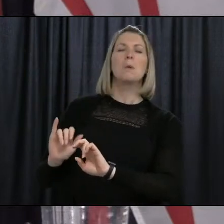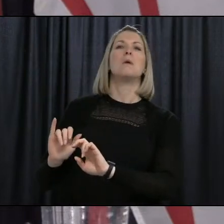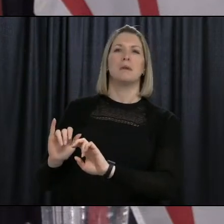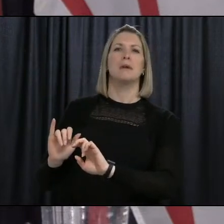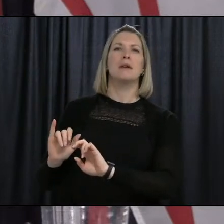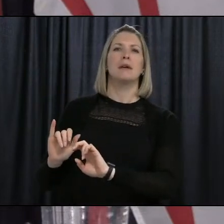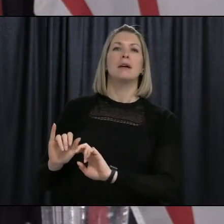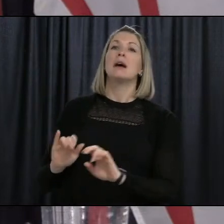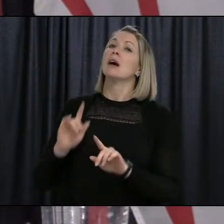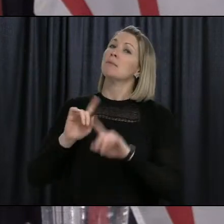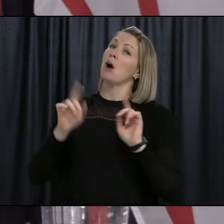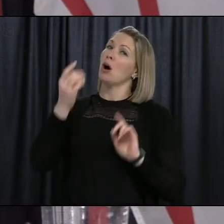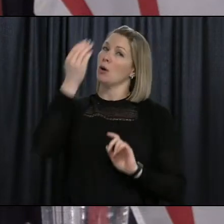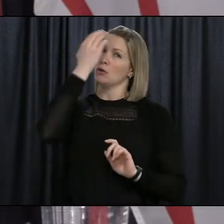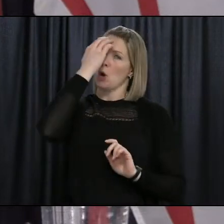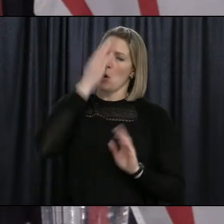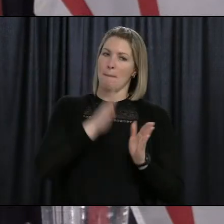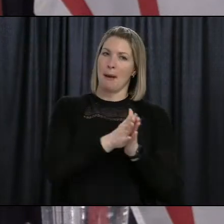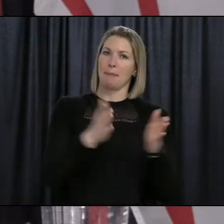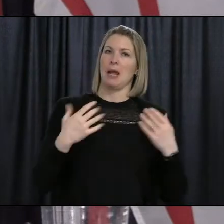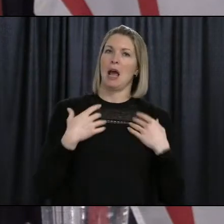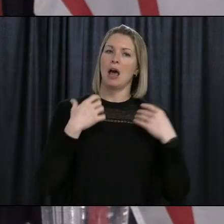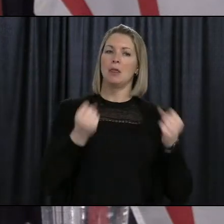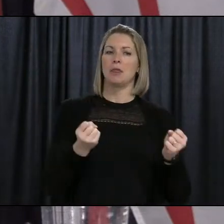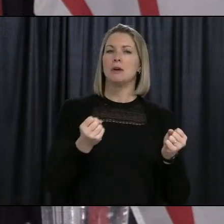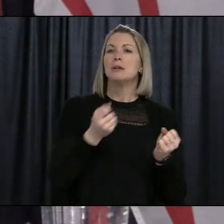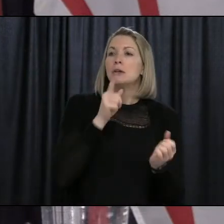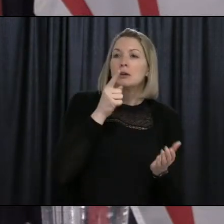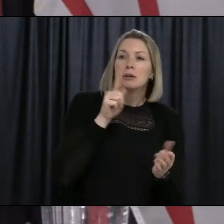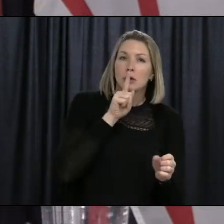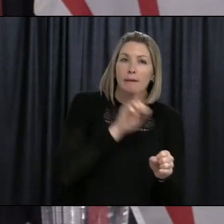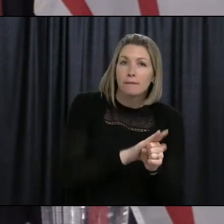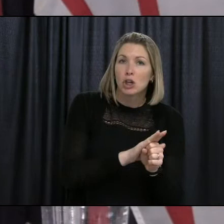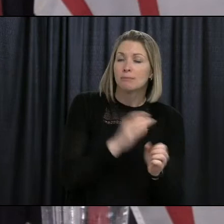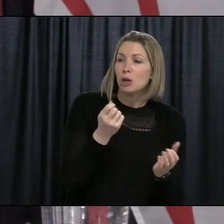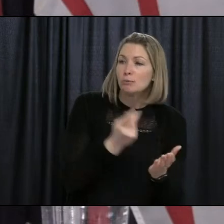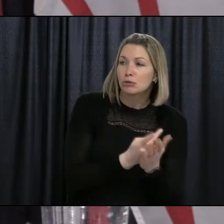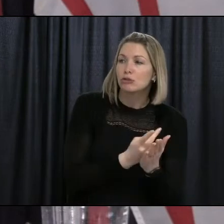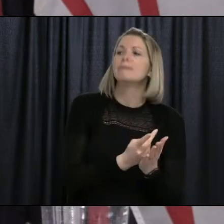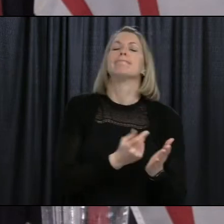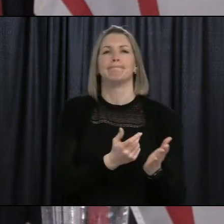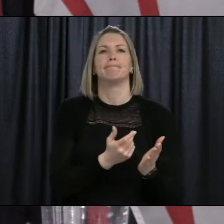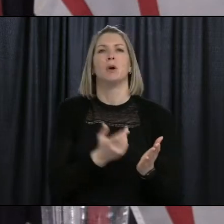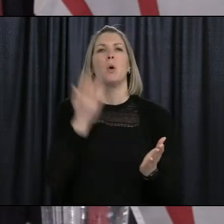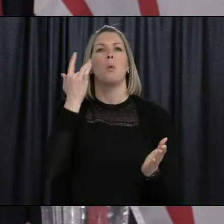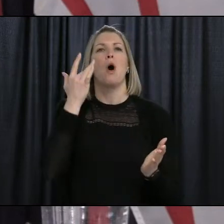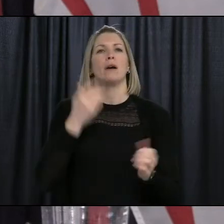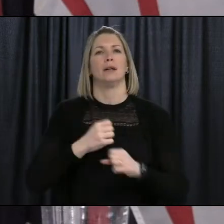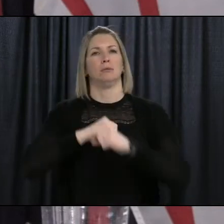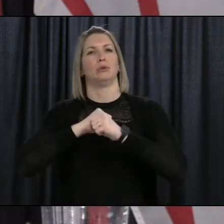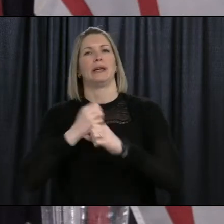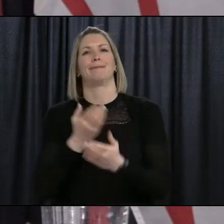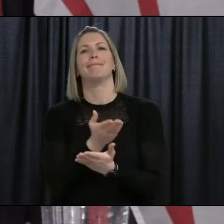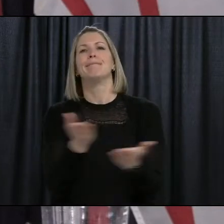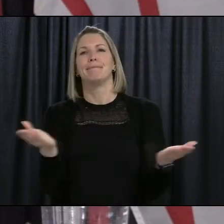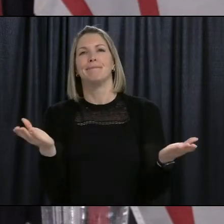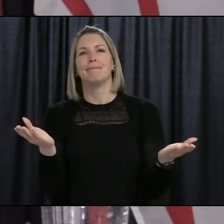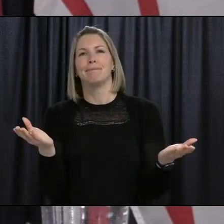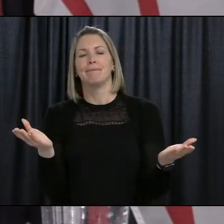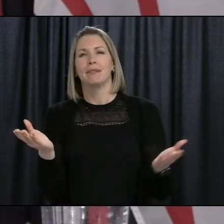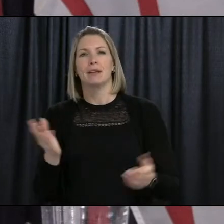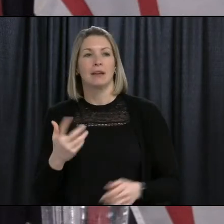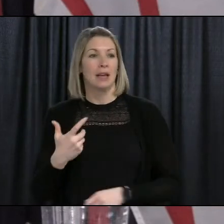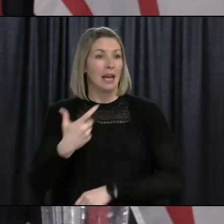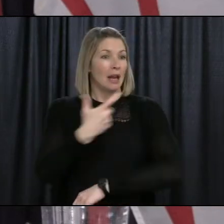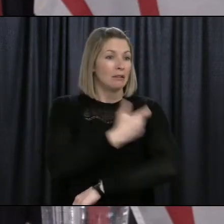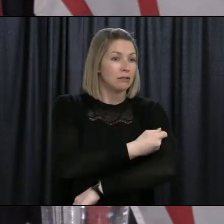safety of our province in mind. We will all continue to do that until the vaccines do what they should do. Our curve flattens